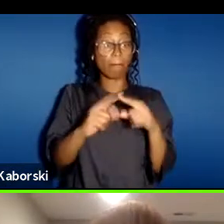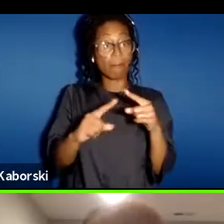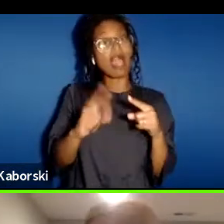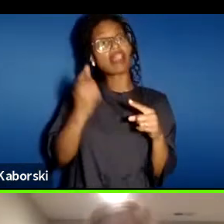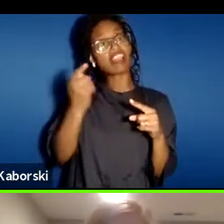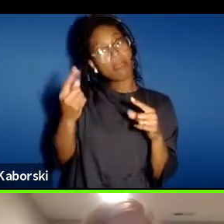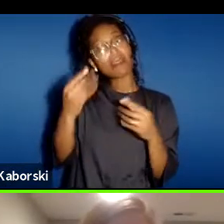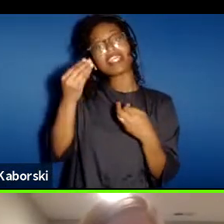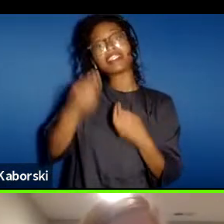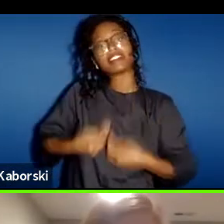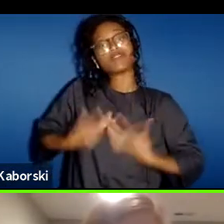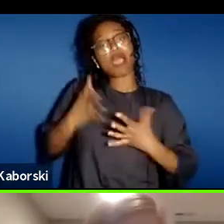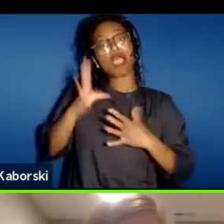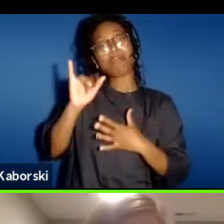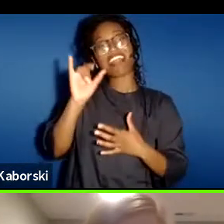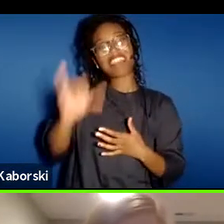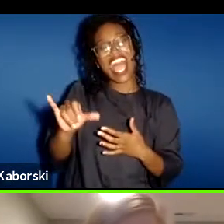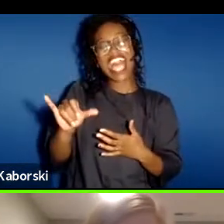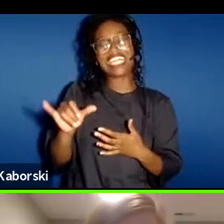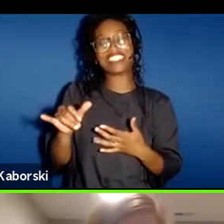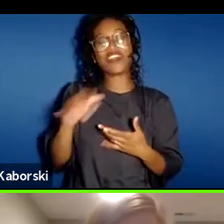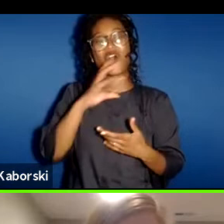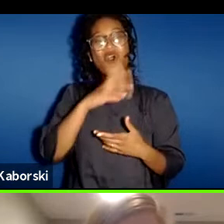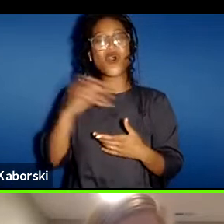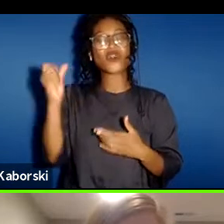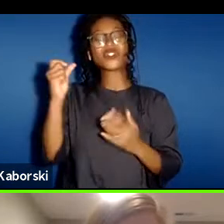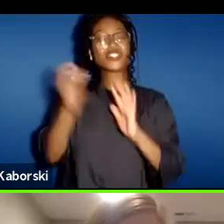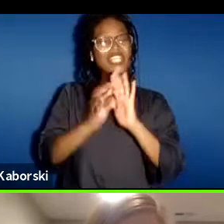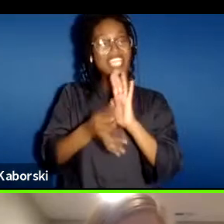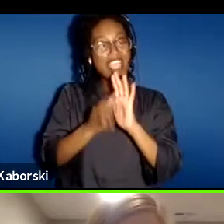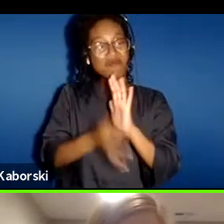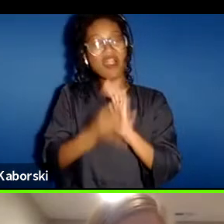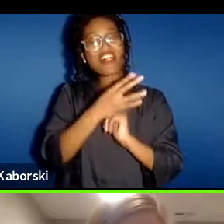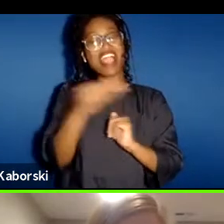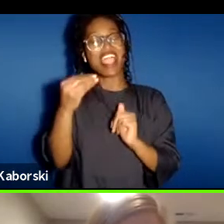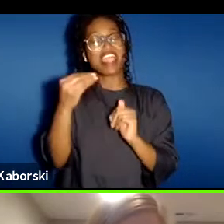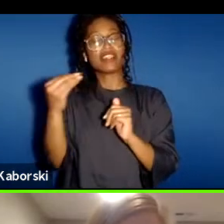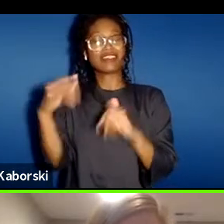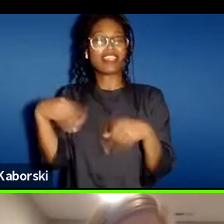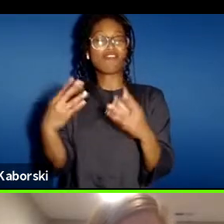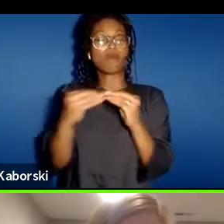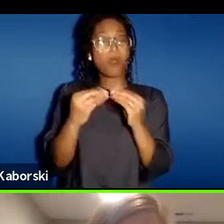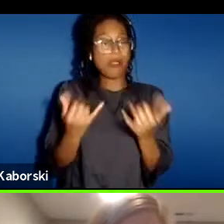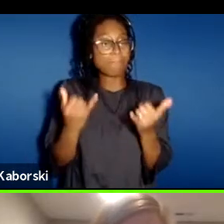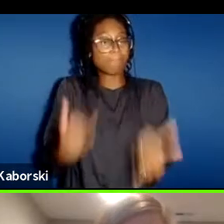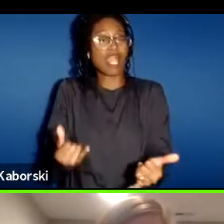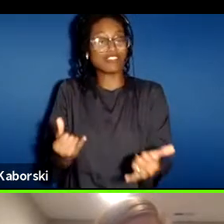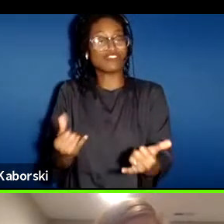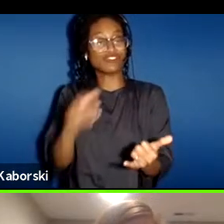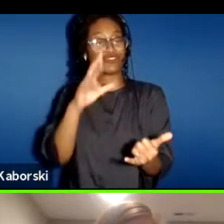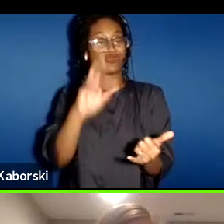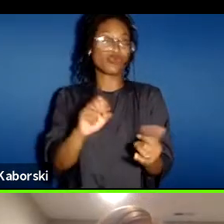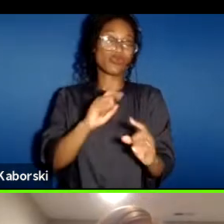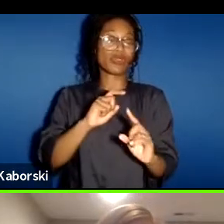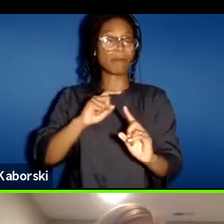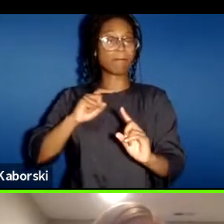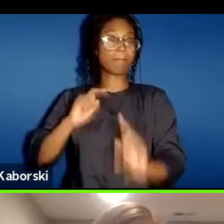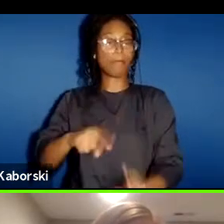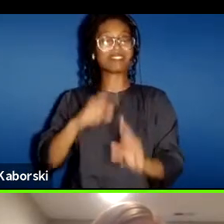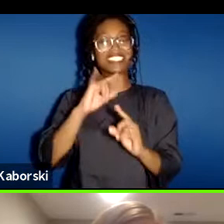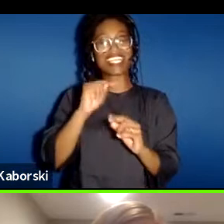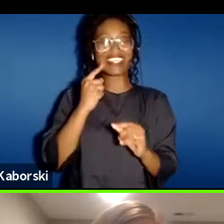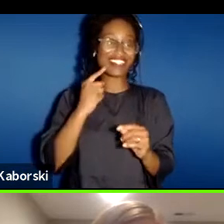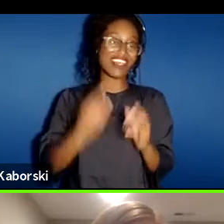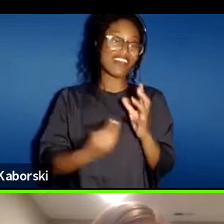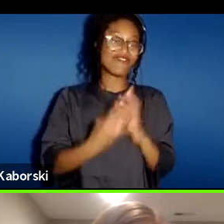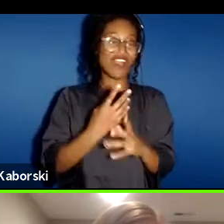was involved in kind of resurrecting an older label and modernizing it and repurposing it. And so we have a fall and a spring release of the